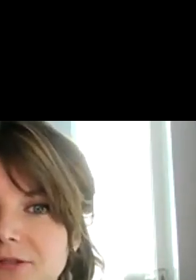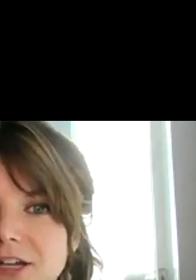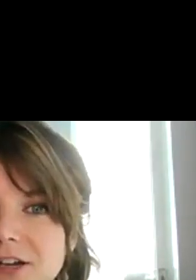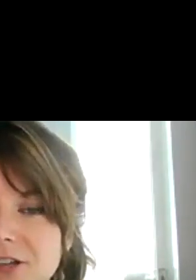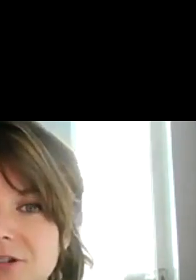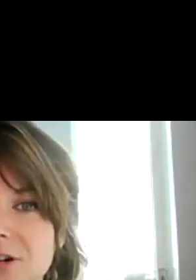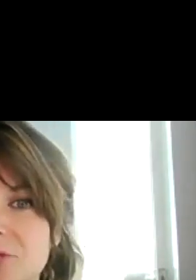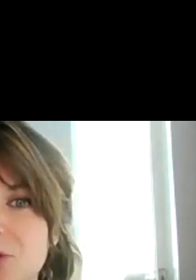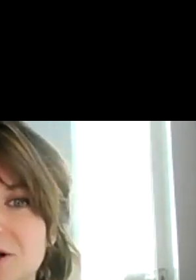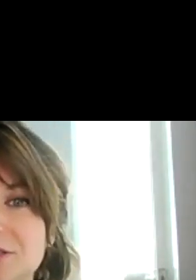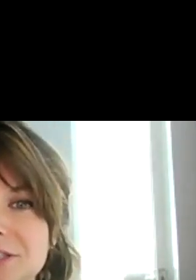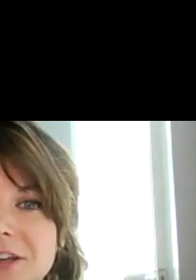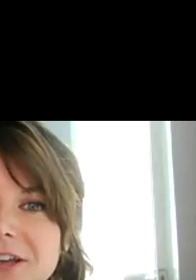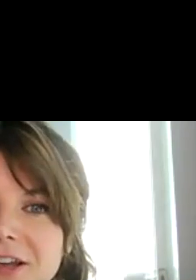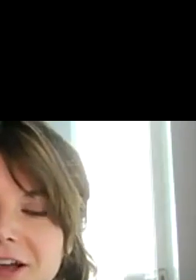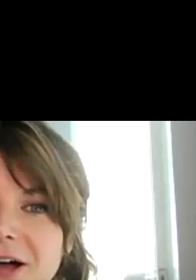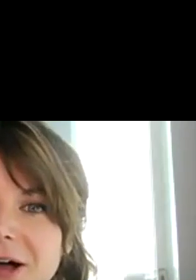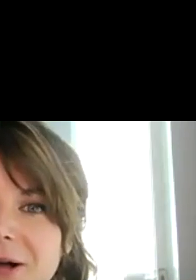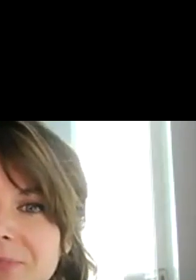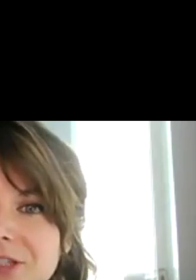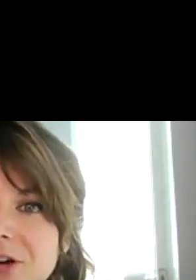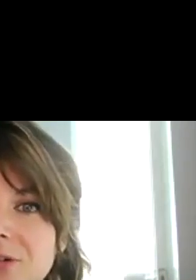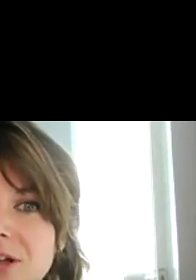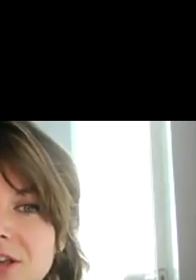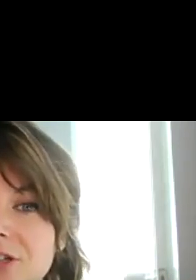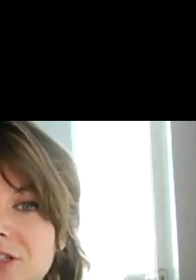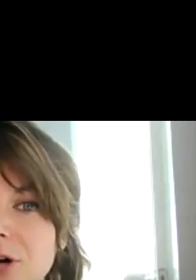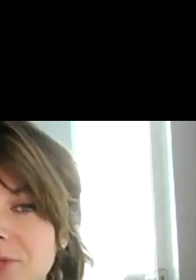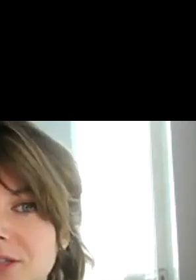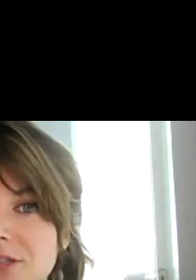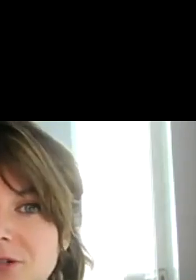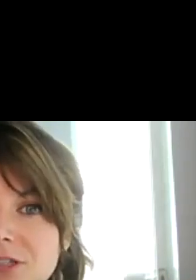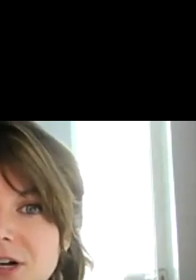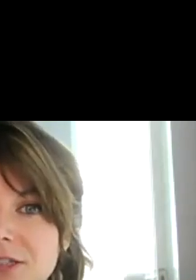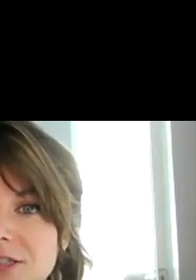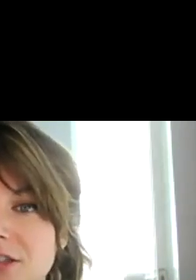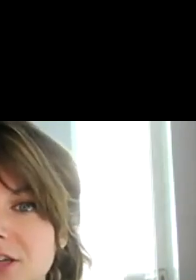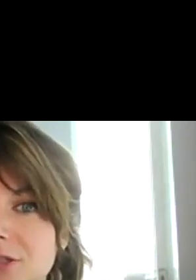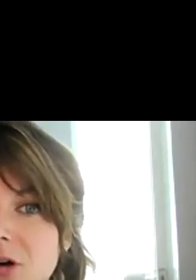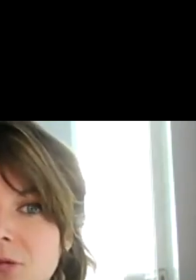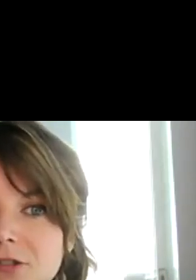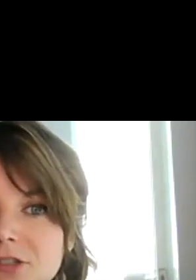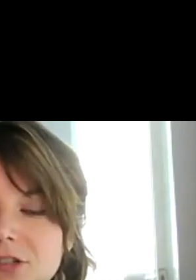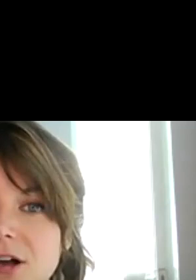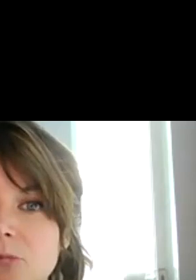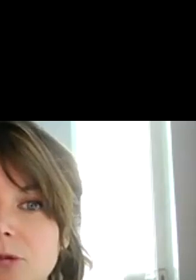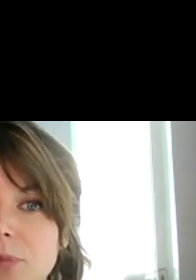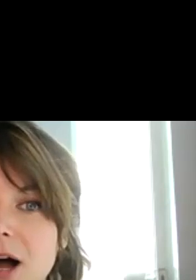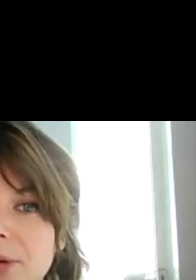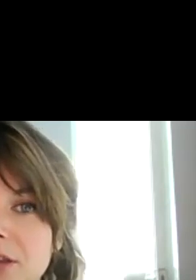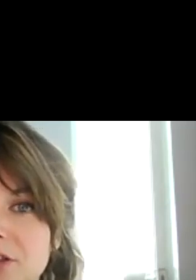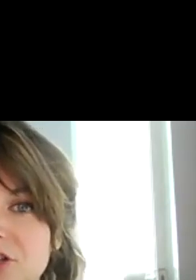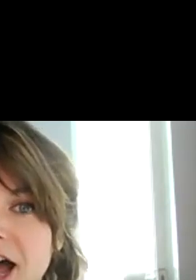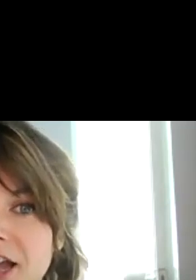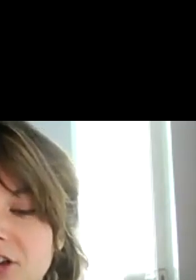beautiful outside your walls. So your support means the world to us. Thank you so much. We will